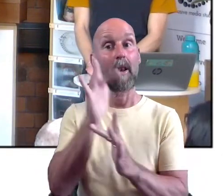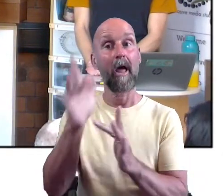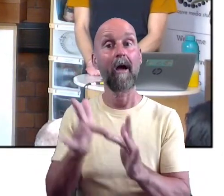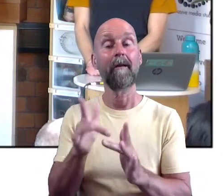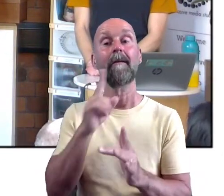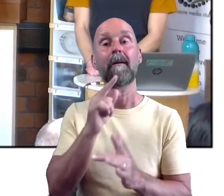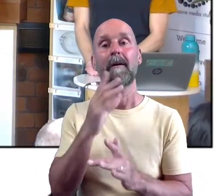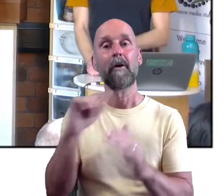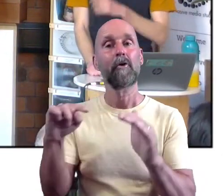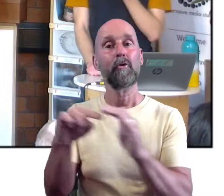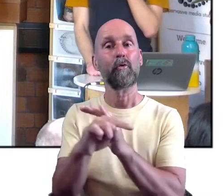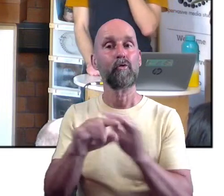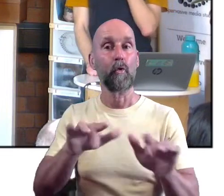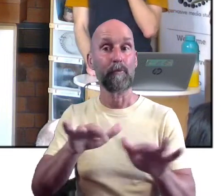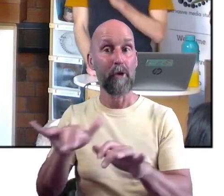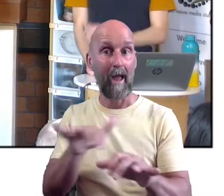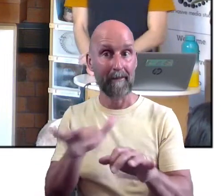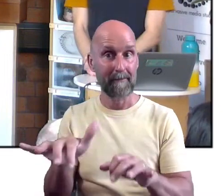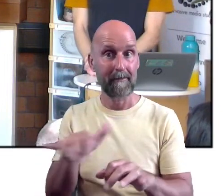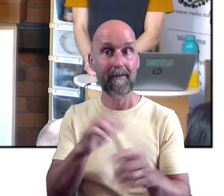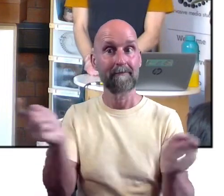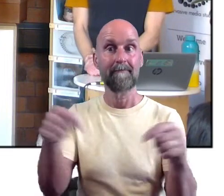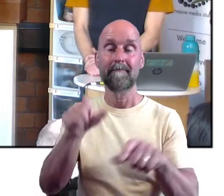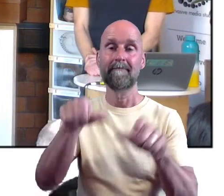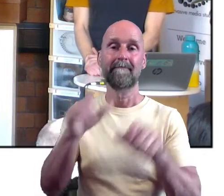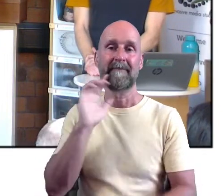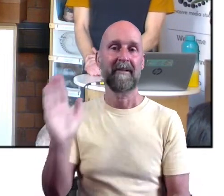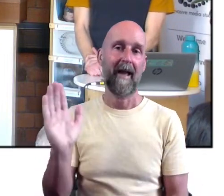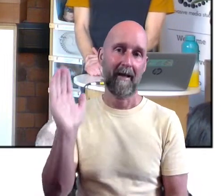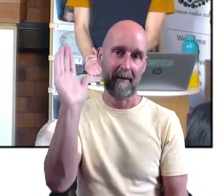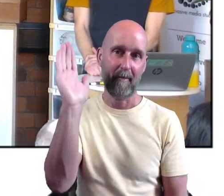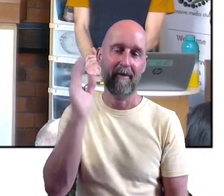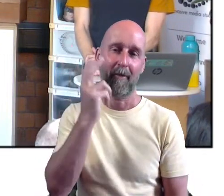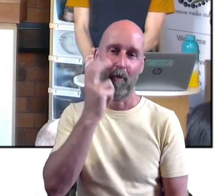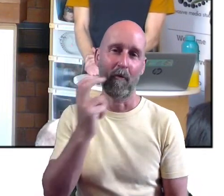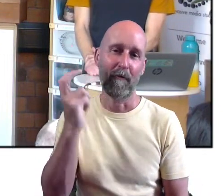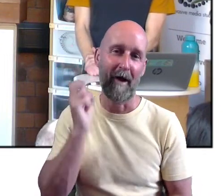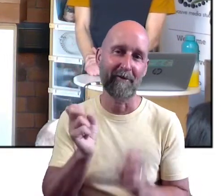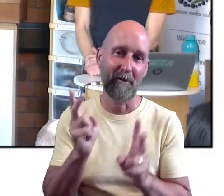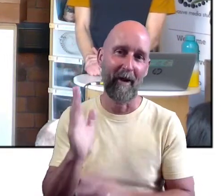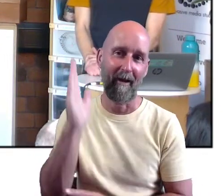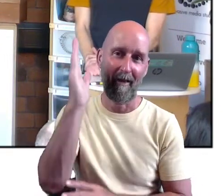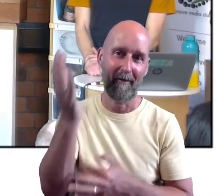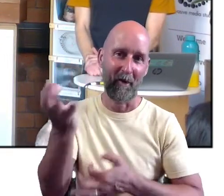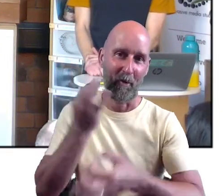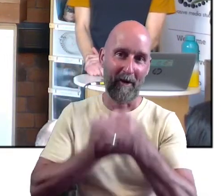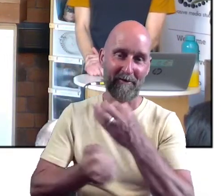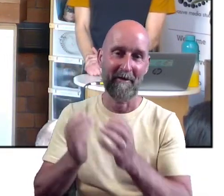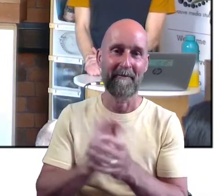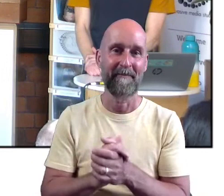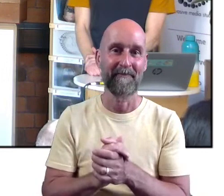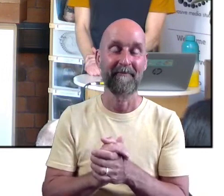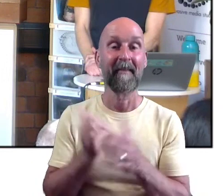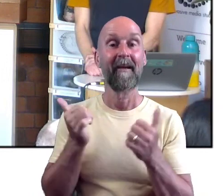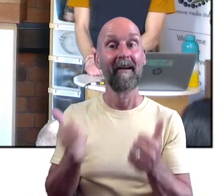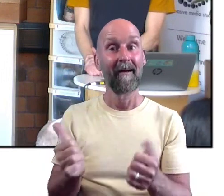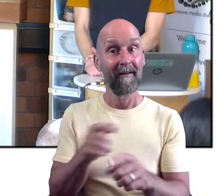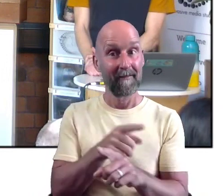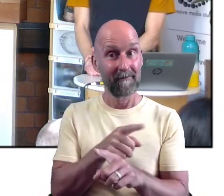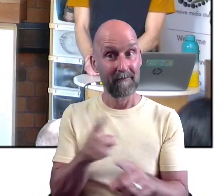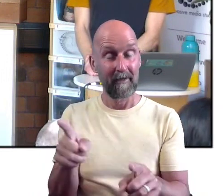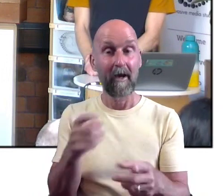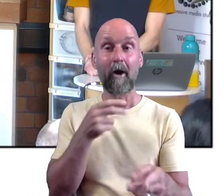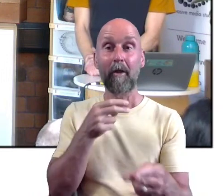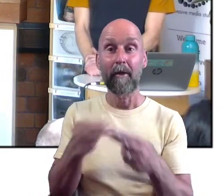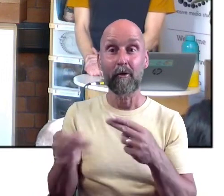YouTube chat. Those of you who are here in person, stick your hand up. We'll do it the old-fashioned way. And yes, you can get news on all of our